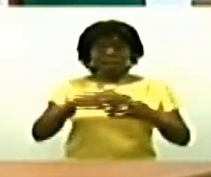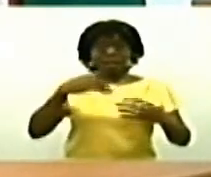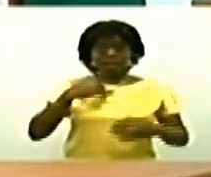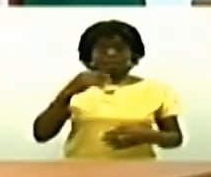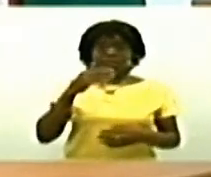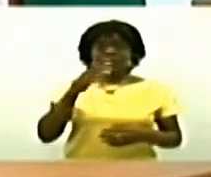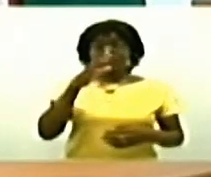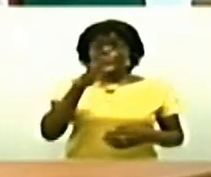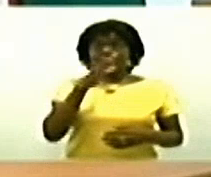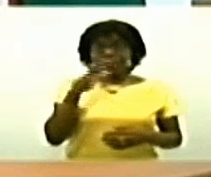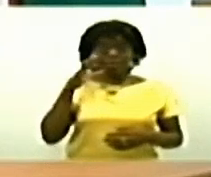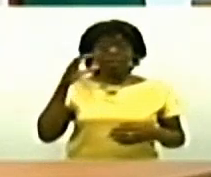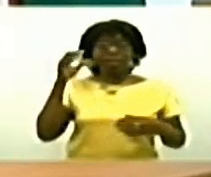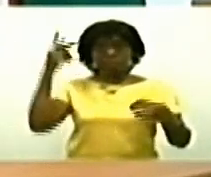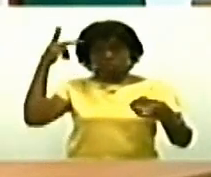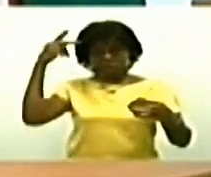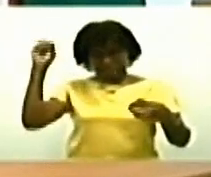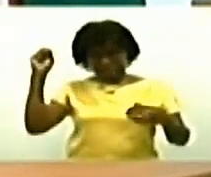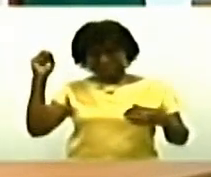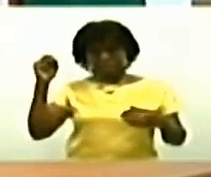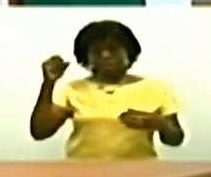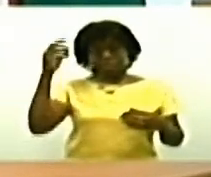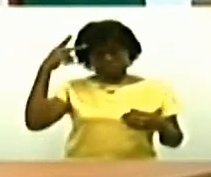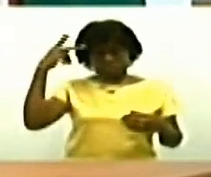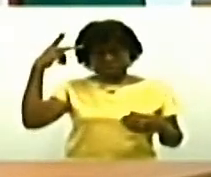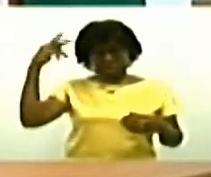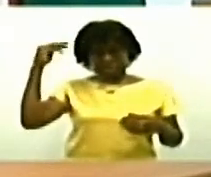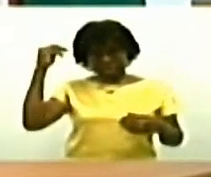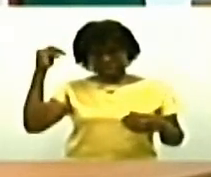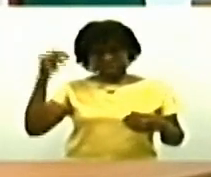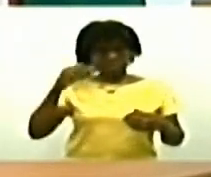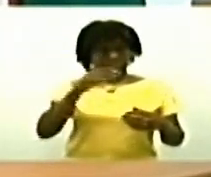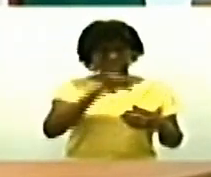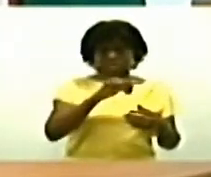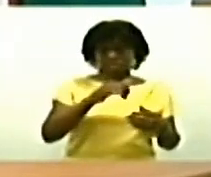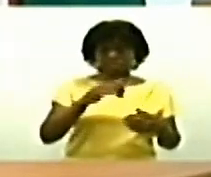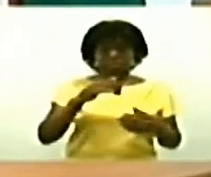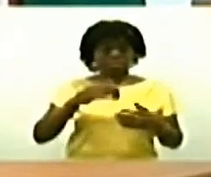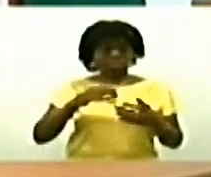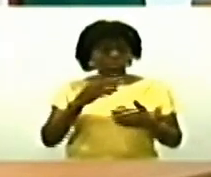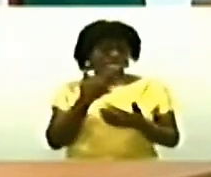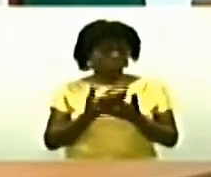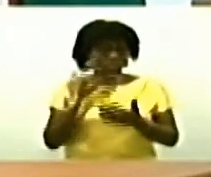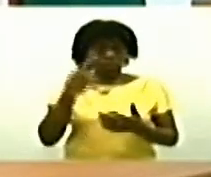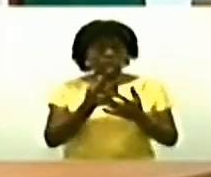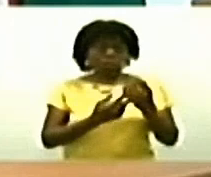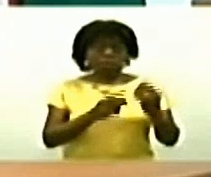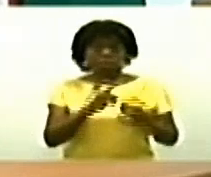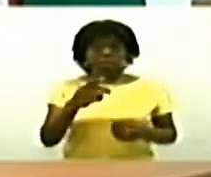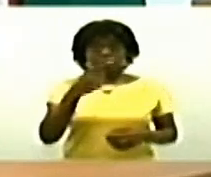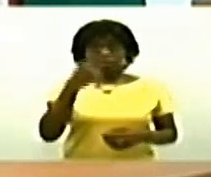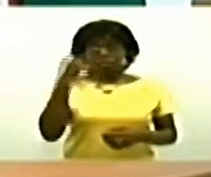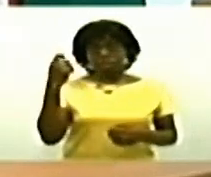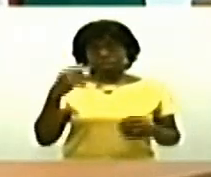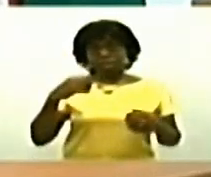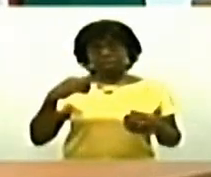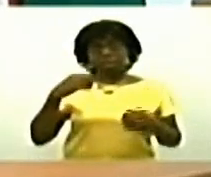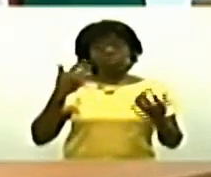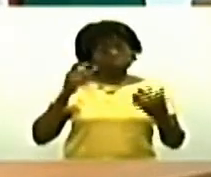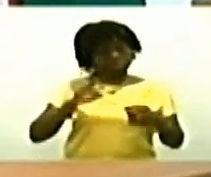great opportunity for both of you. It requires sacrifice because the way our sociology